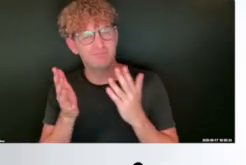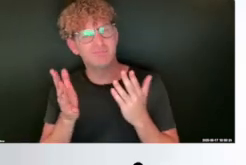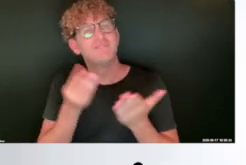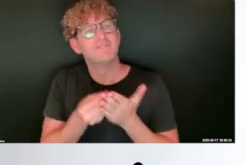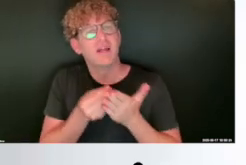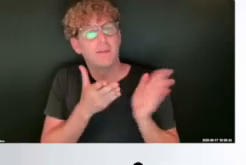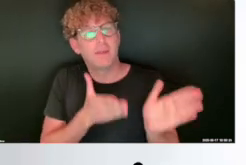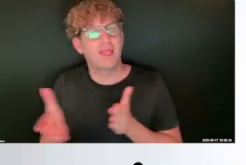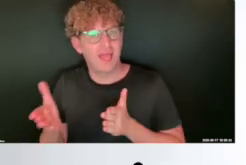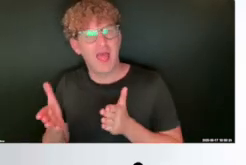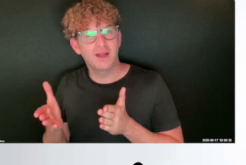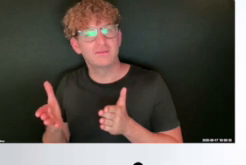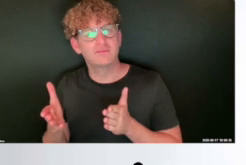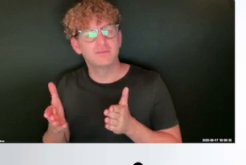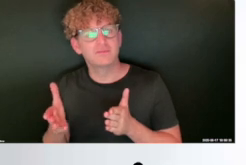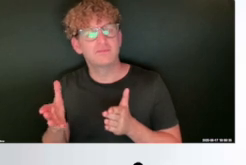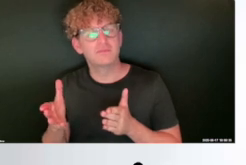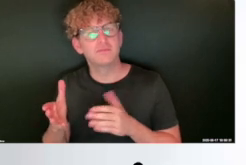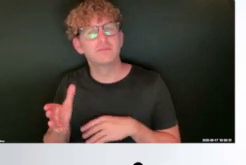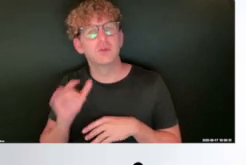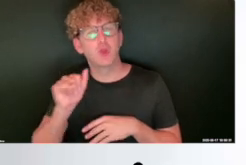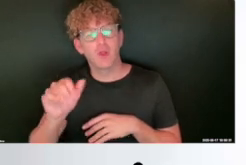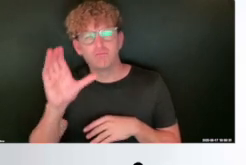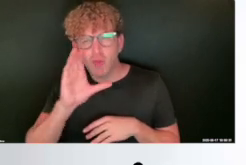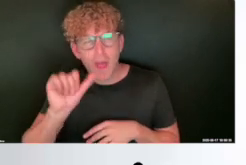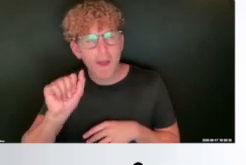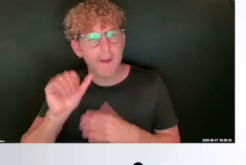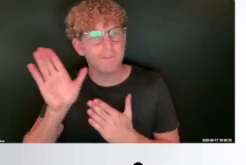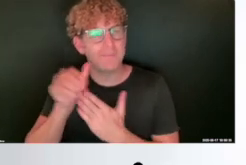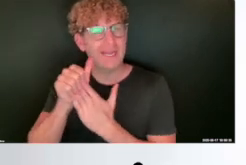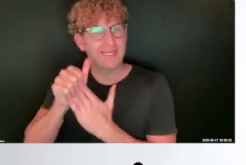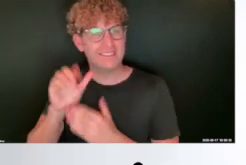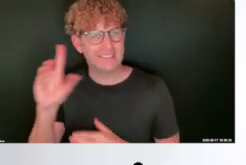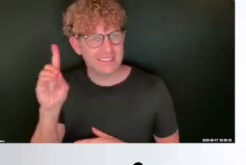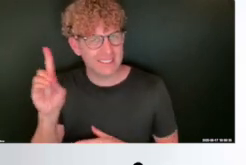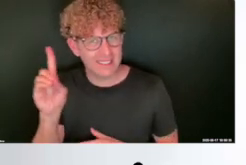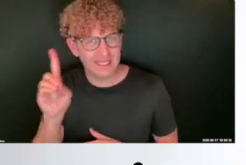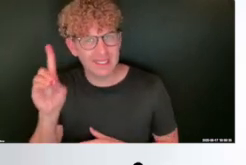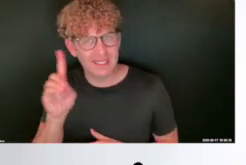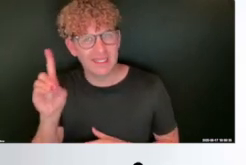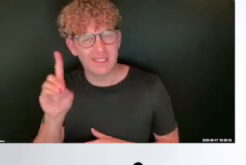the current one from fiscal year 24-25, you can find that on our website.